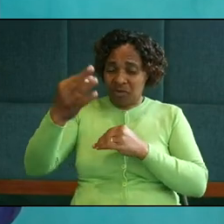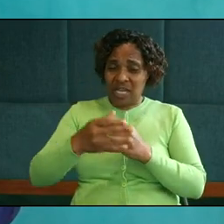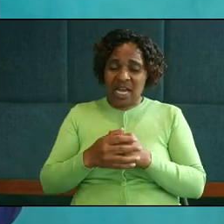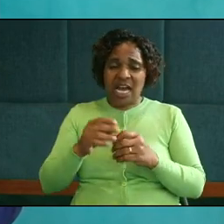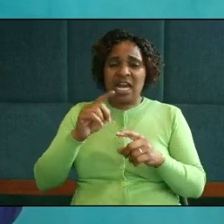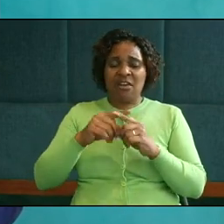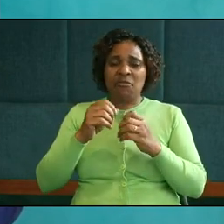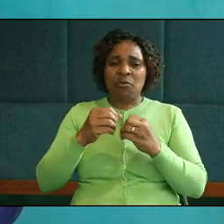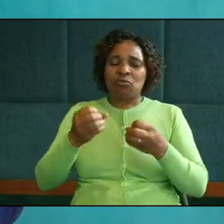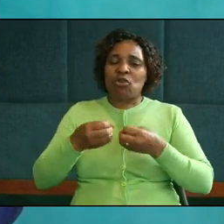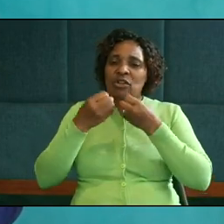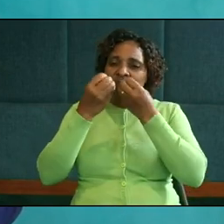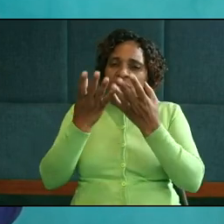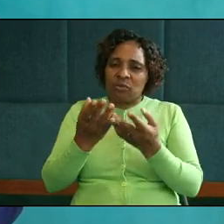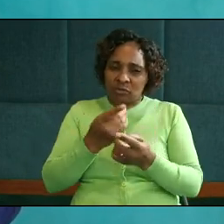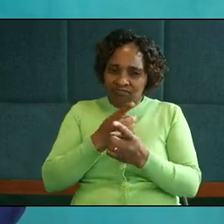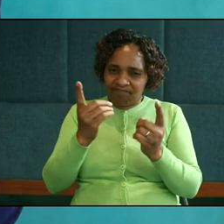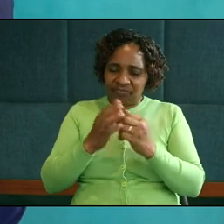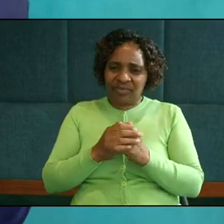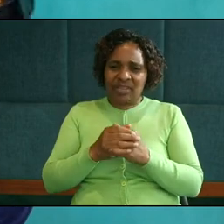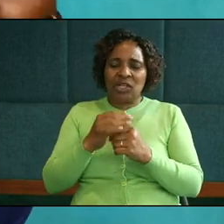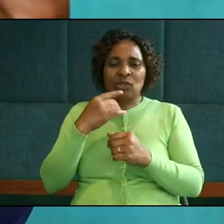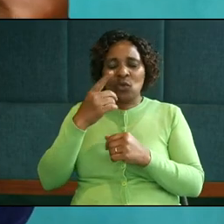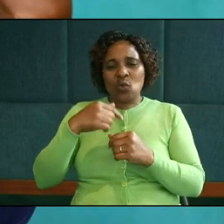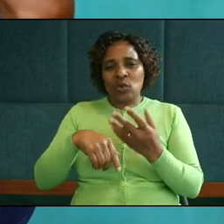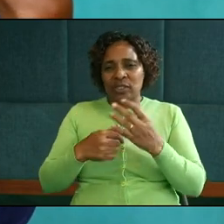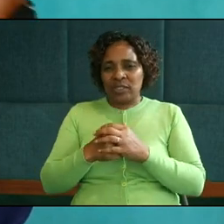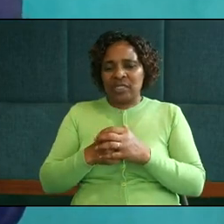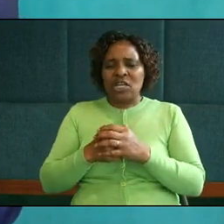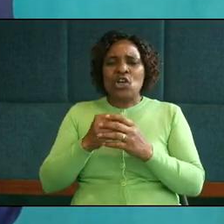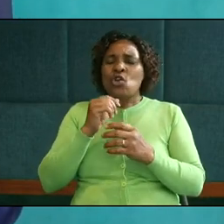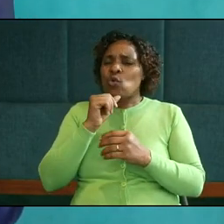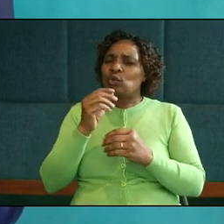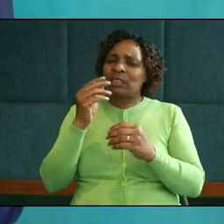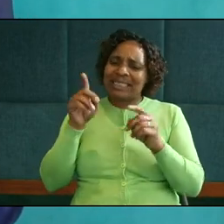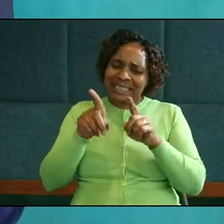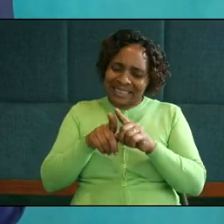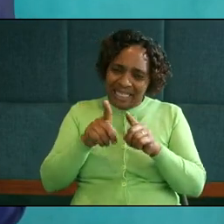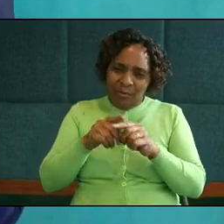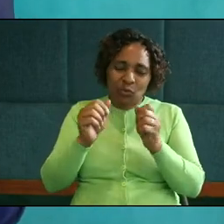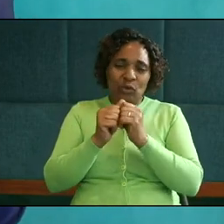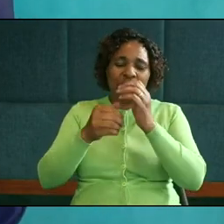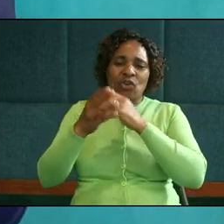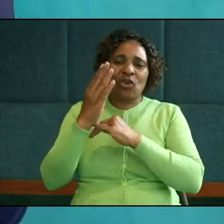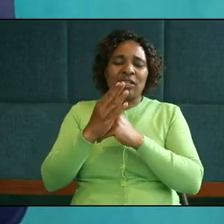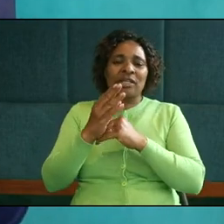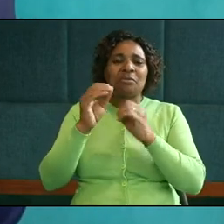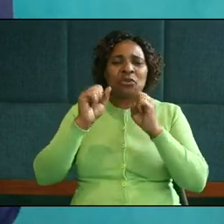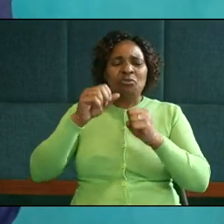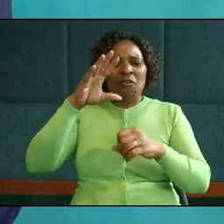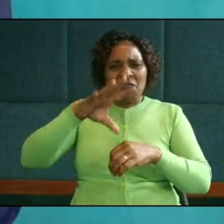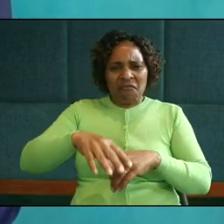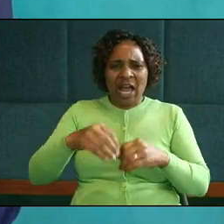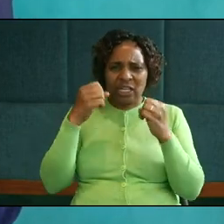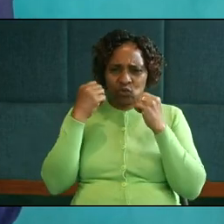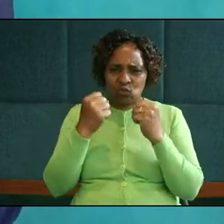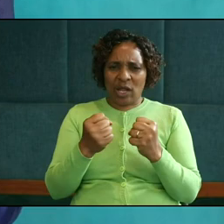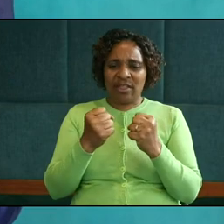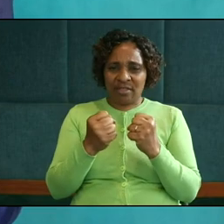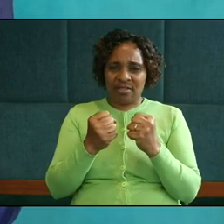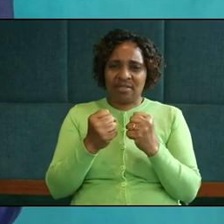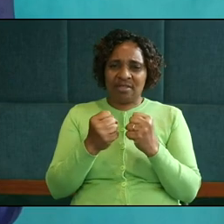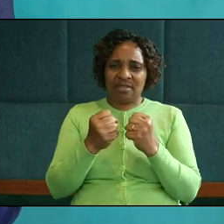divulge this information. But we are being told that it is not that way with God. With God, you can find courage. You can take